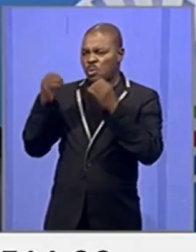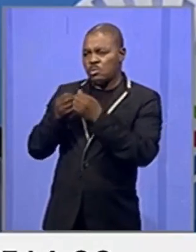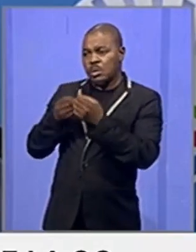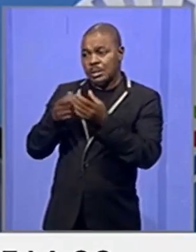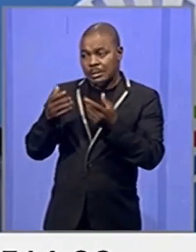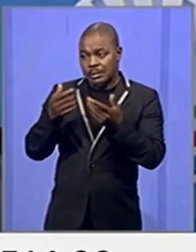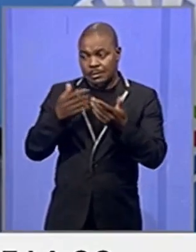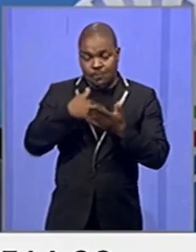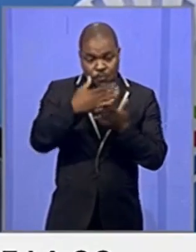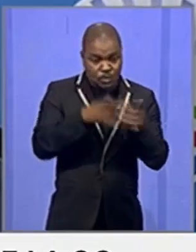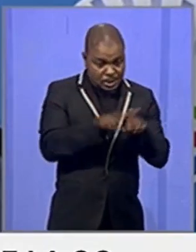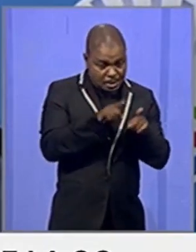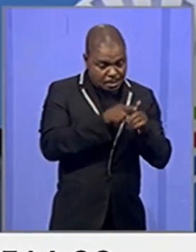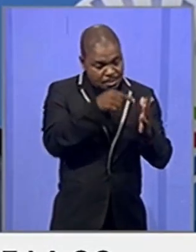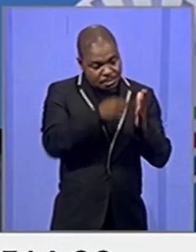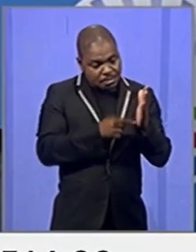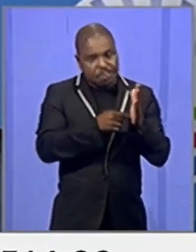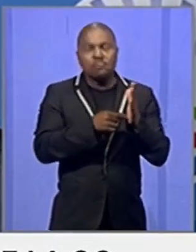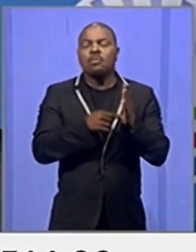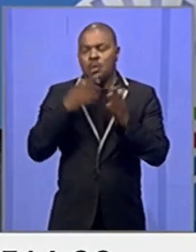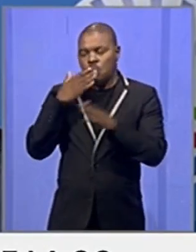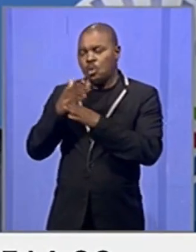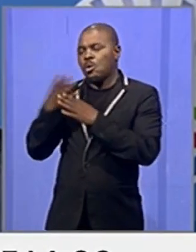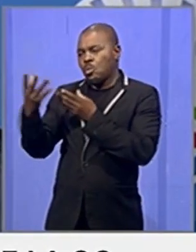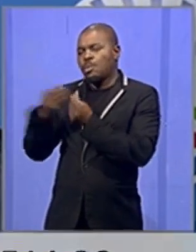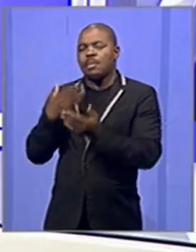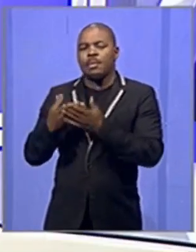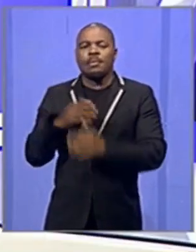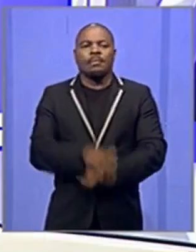shares those core values and principles.